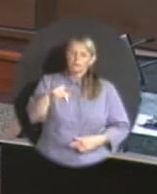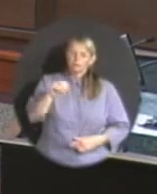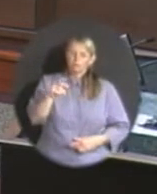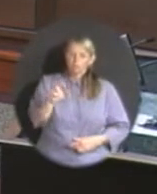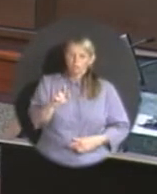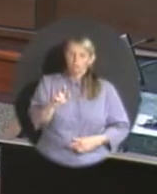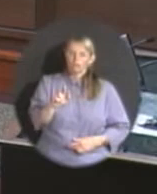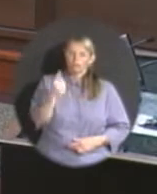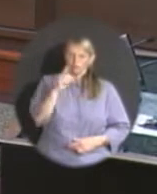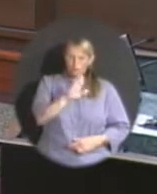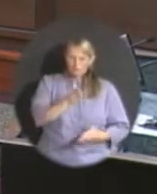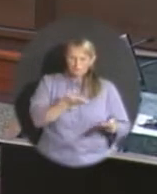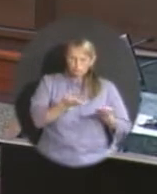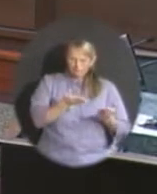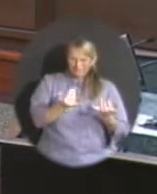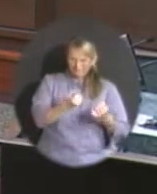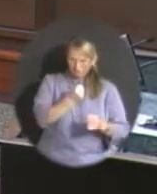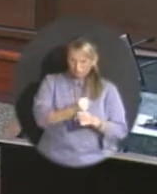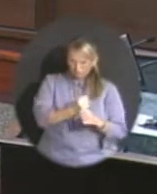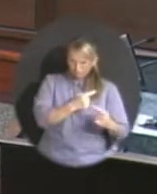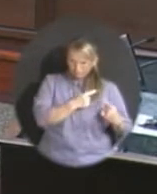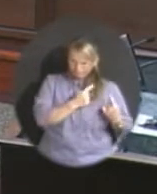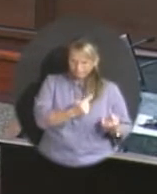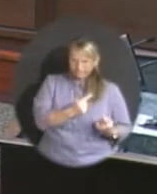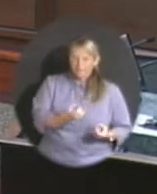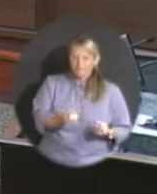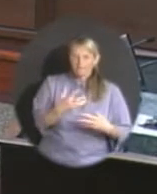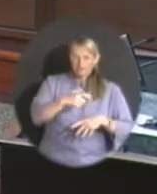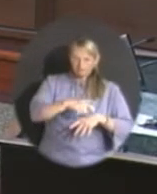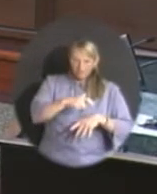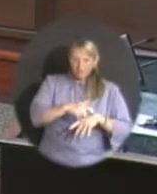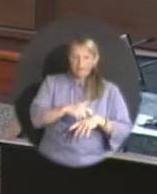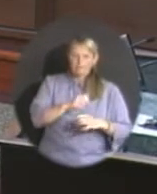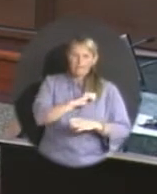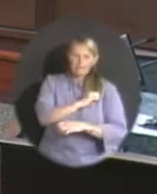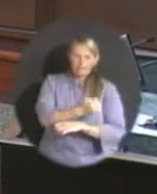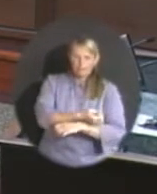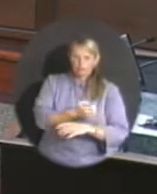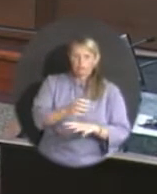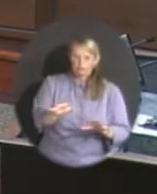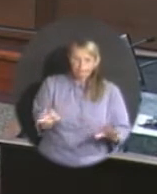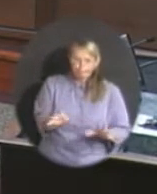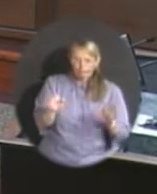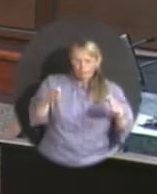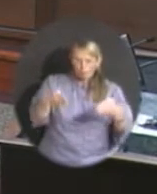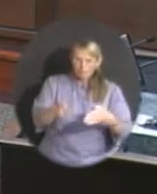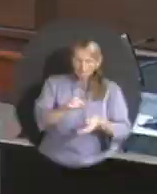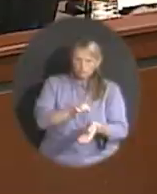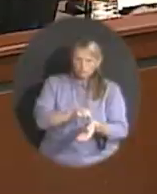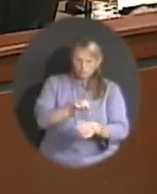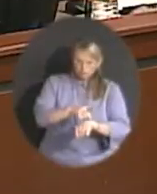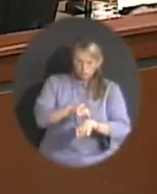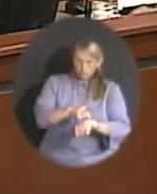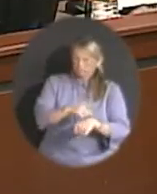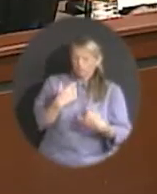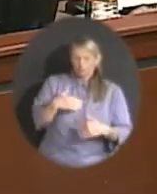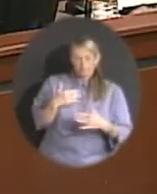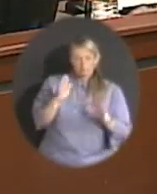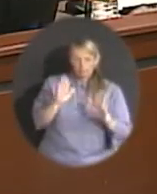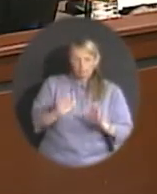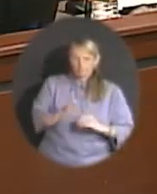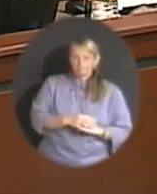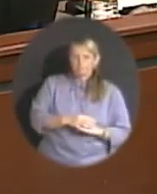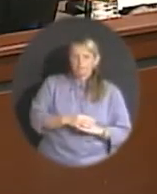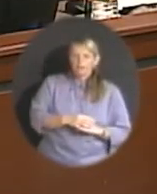year. The amount of time and energy he's given to his duties has been incredible. And serving with him, I think